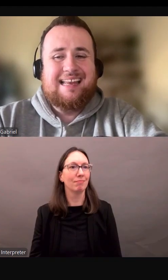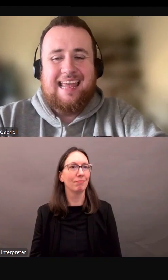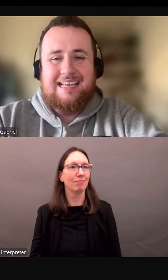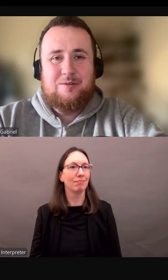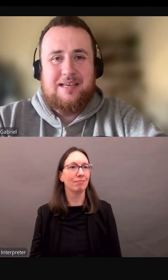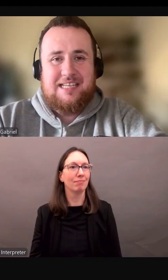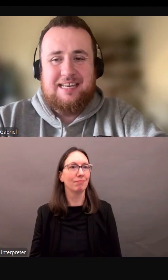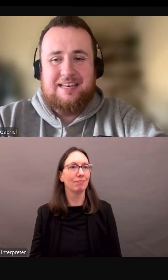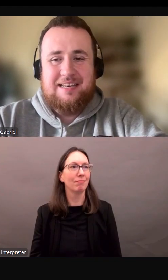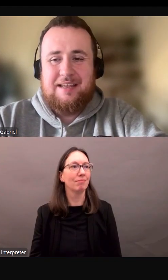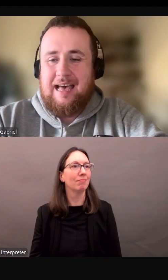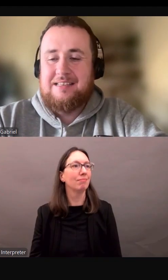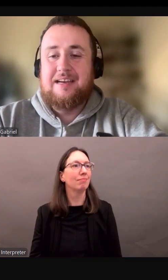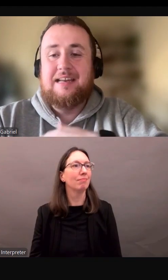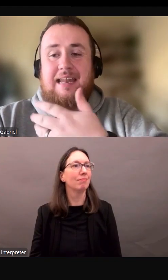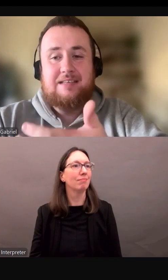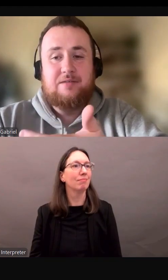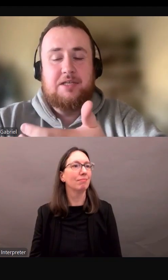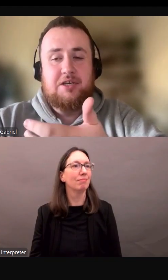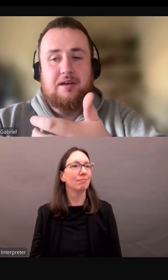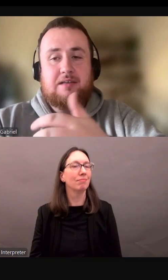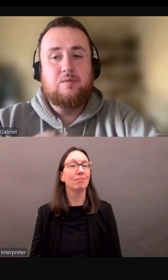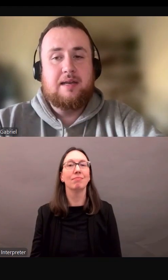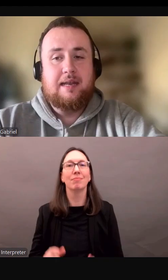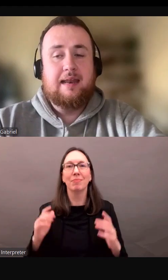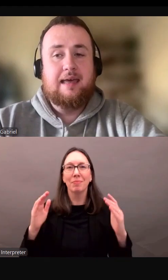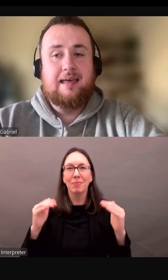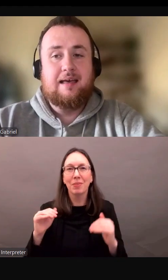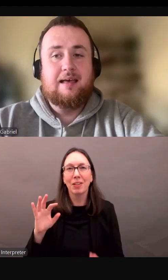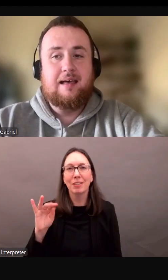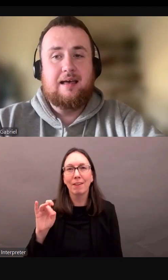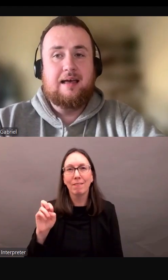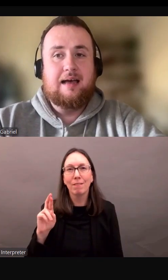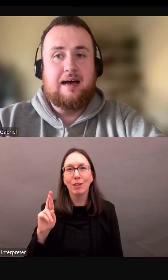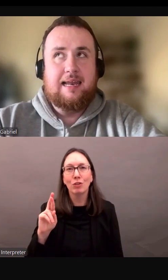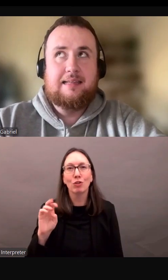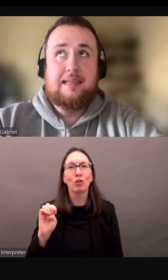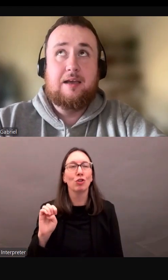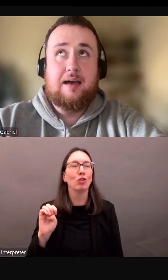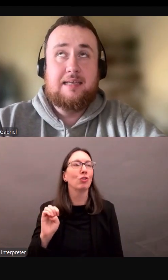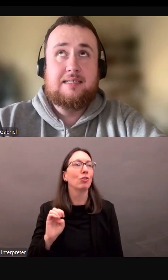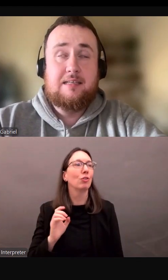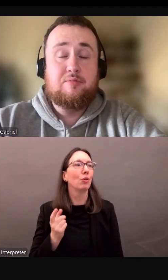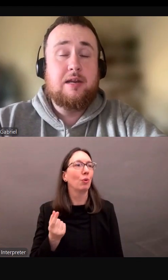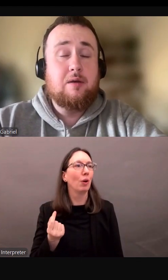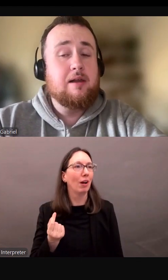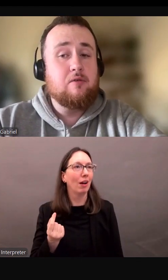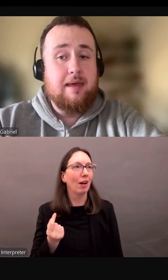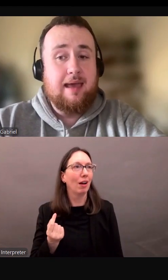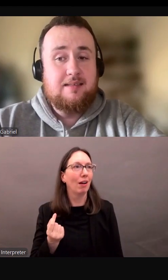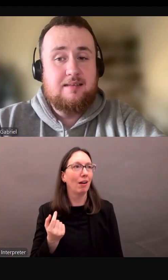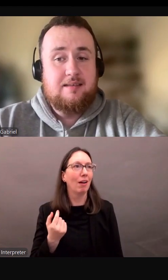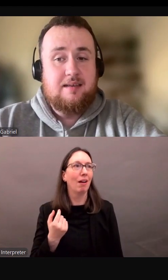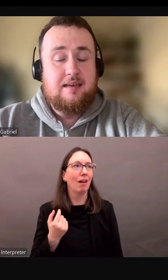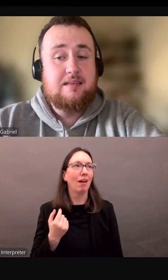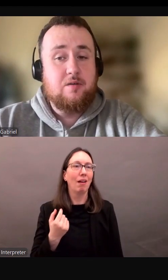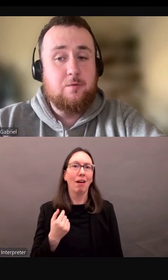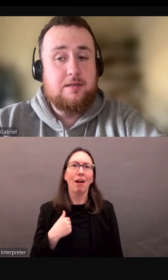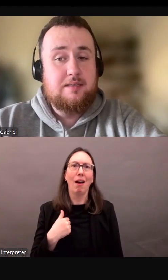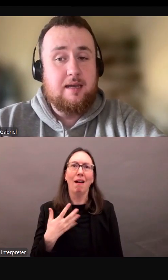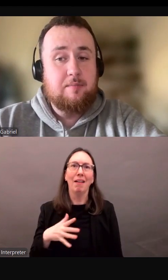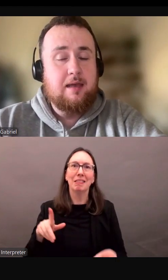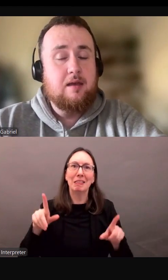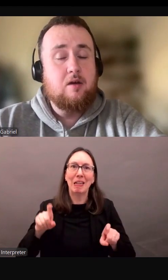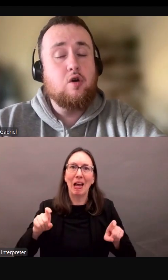The next question, the next feature is one that I like to think I tested pretty well with my accent, is our